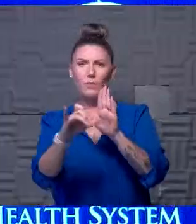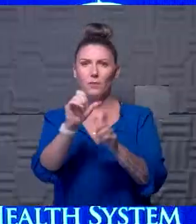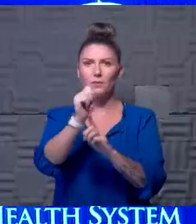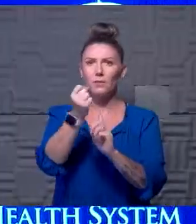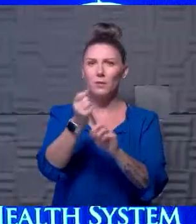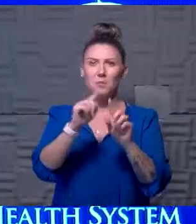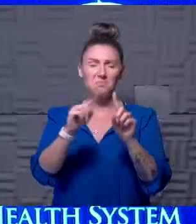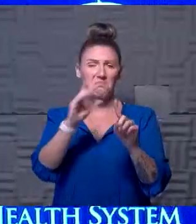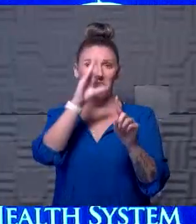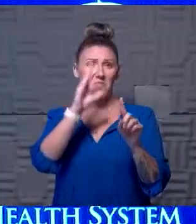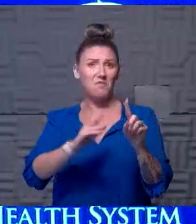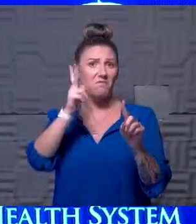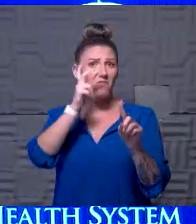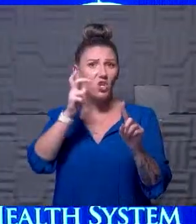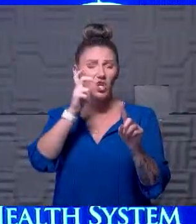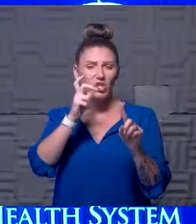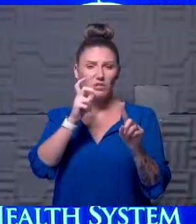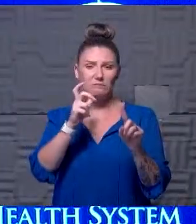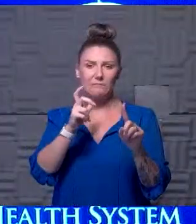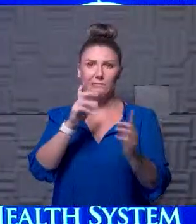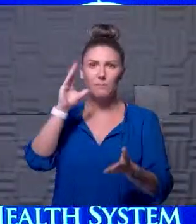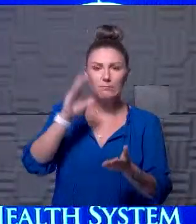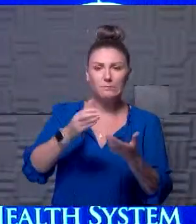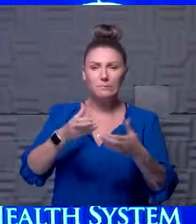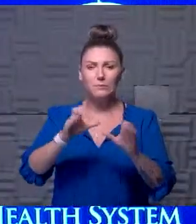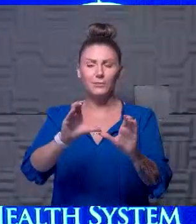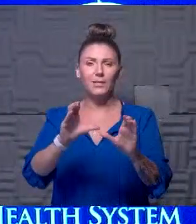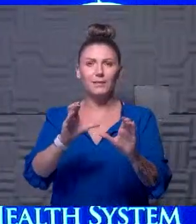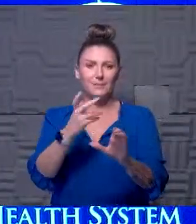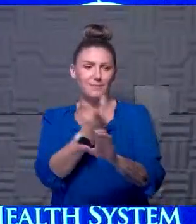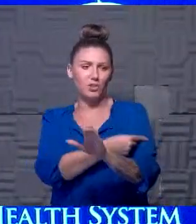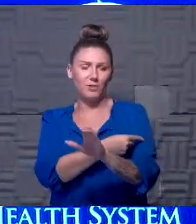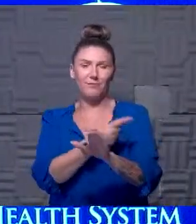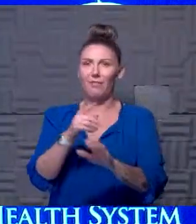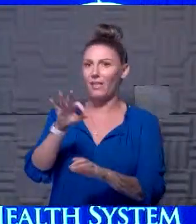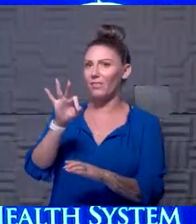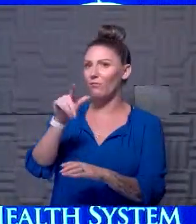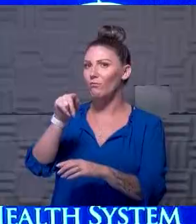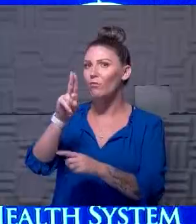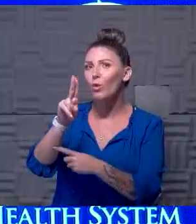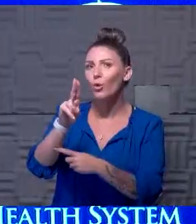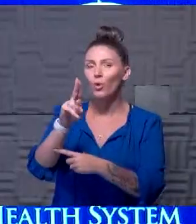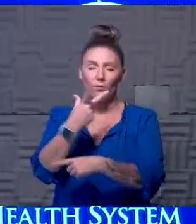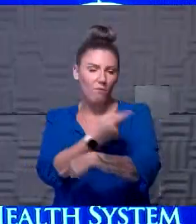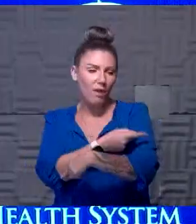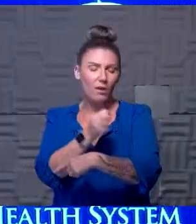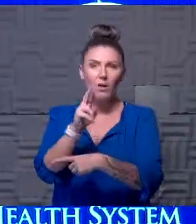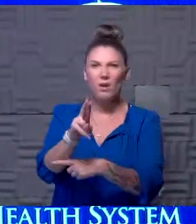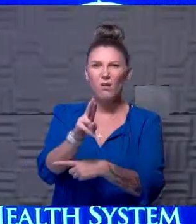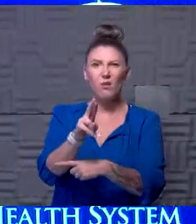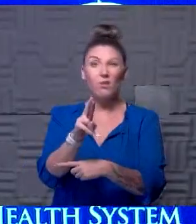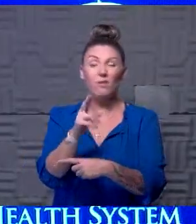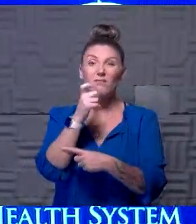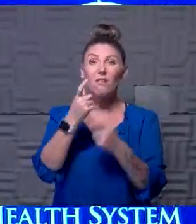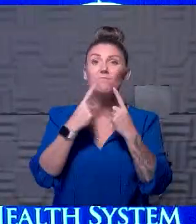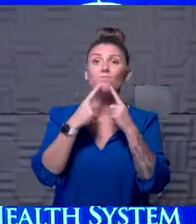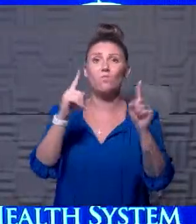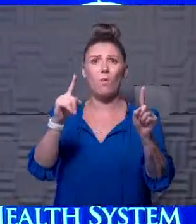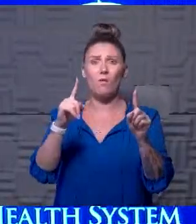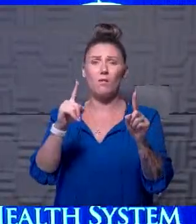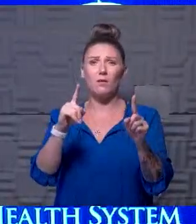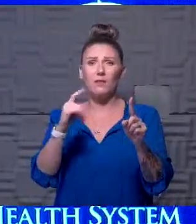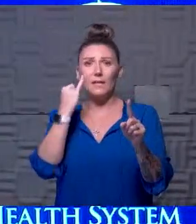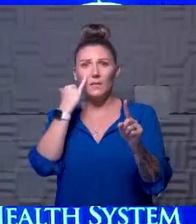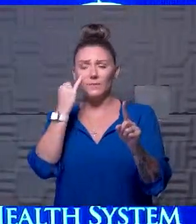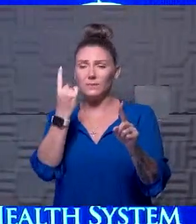never heard that there was less of a chance of a vaccine, any vaccine, even the flu vaccine, working as well for someone who may